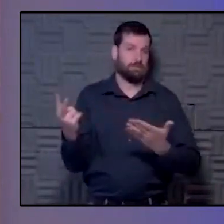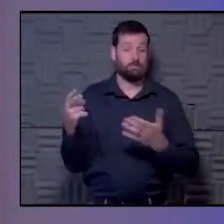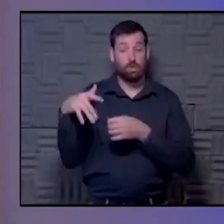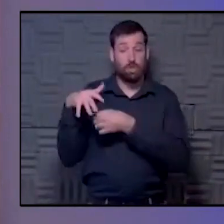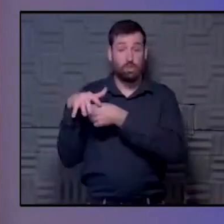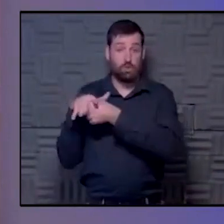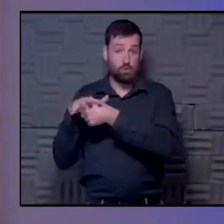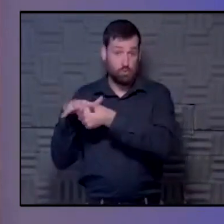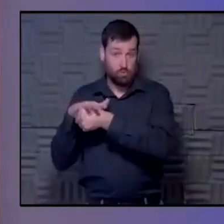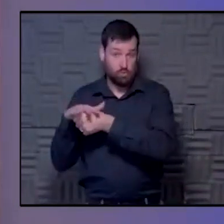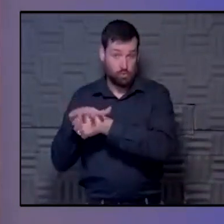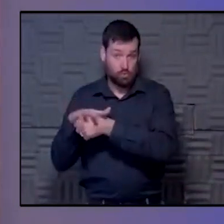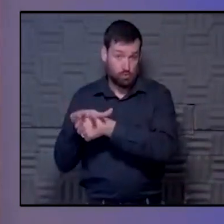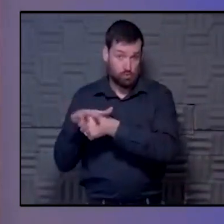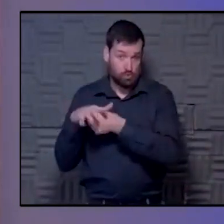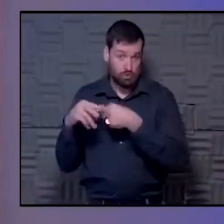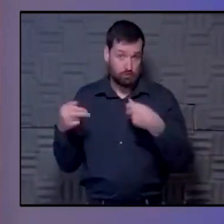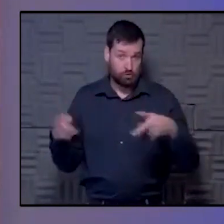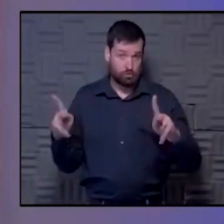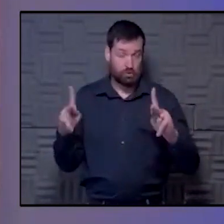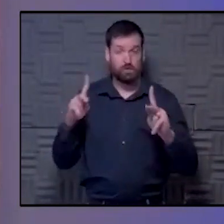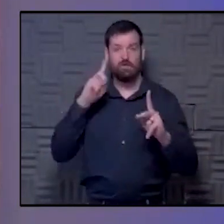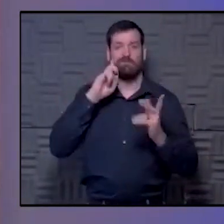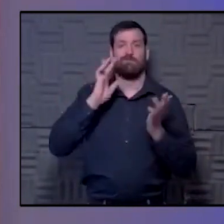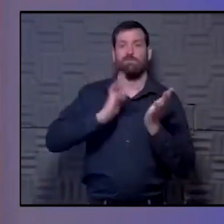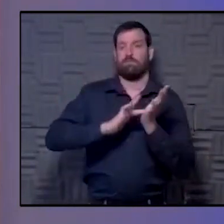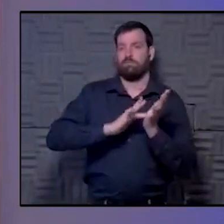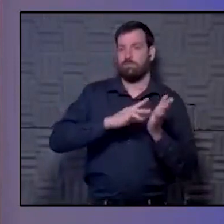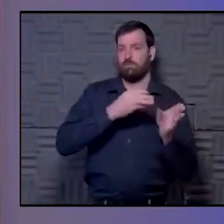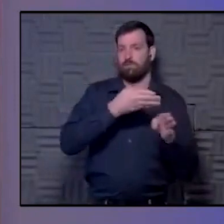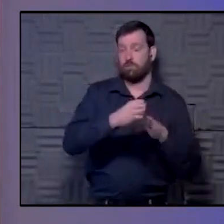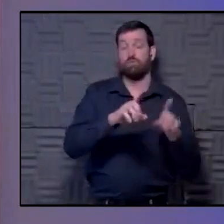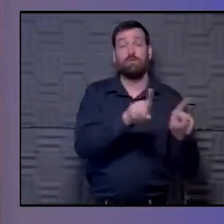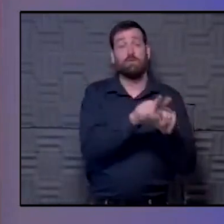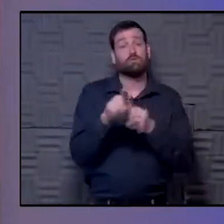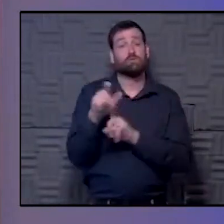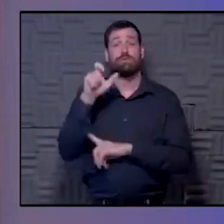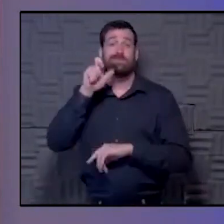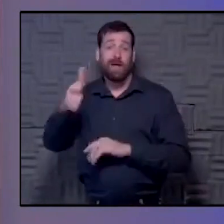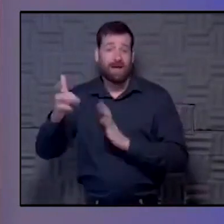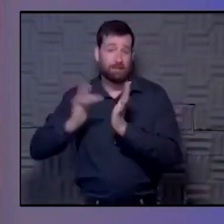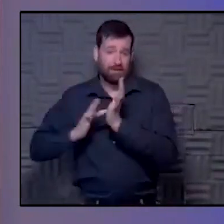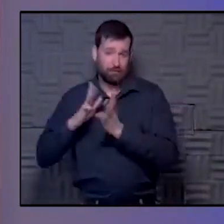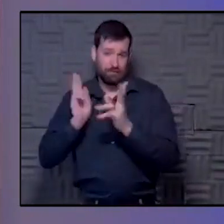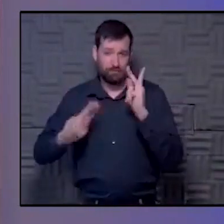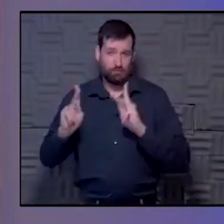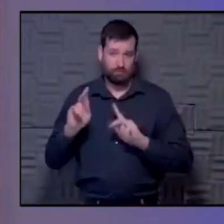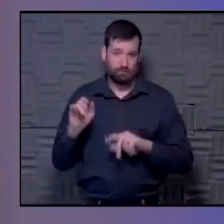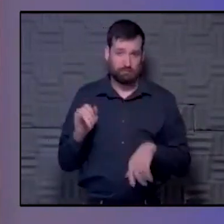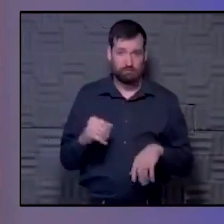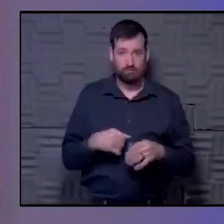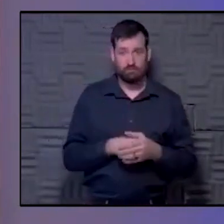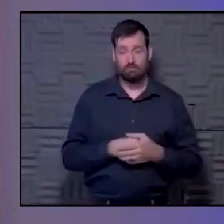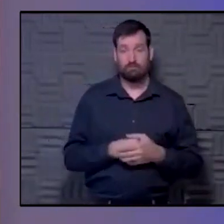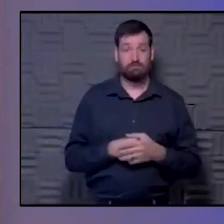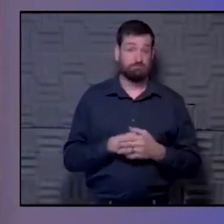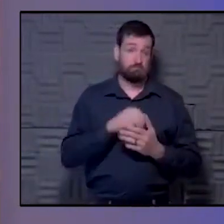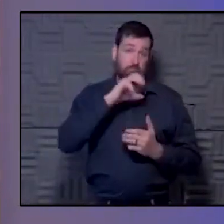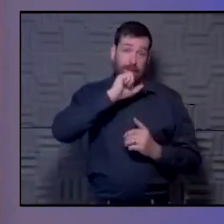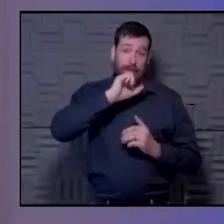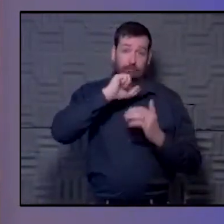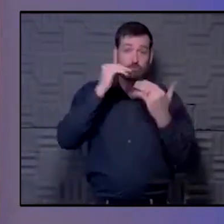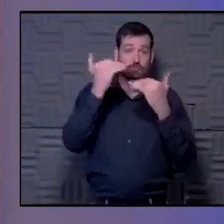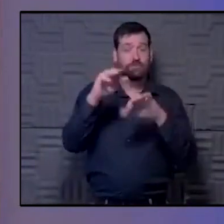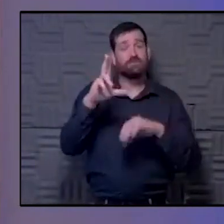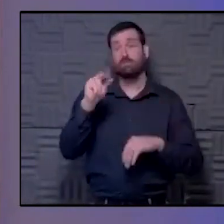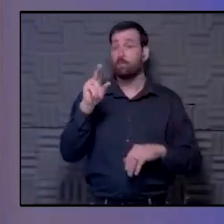Local opportunities are for healthcare professionals, but also for non-medical people. So is there an age restriction?